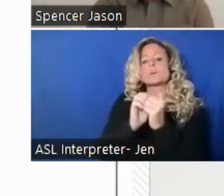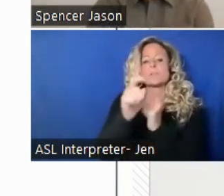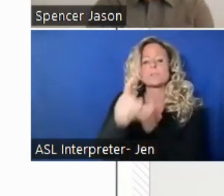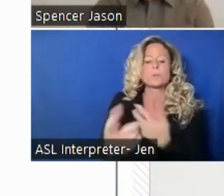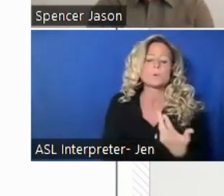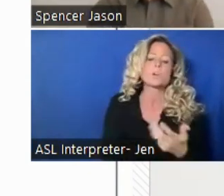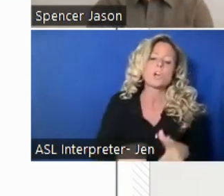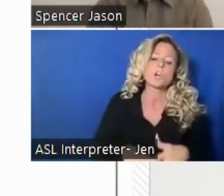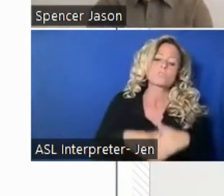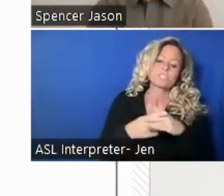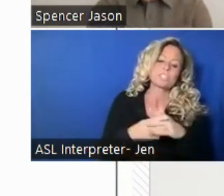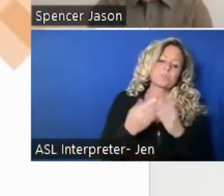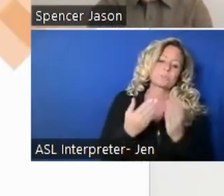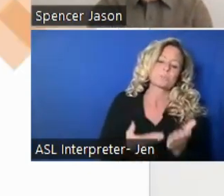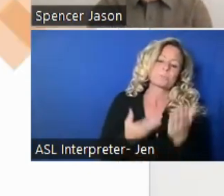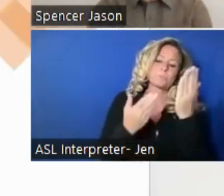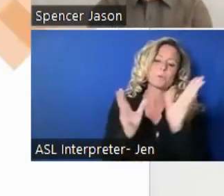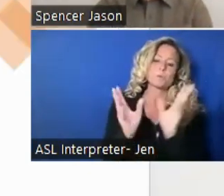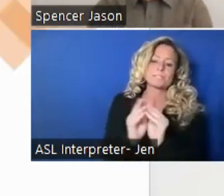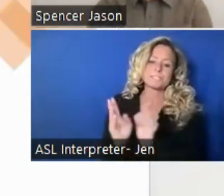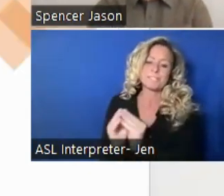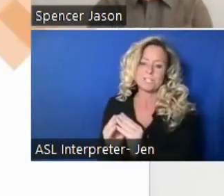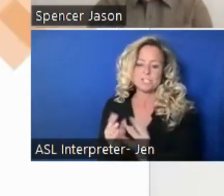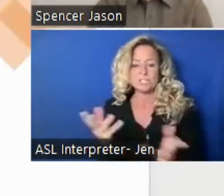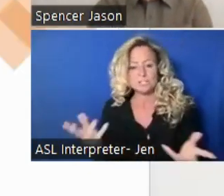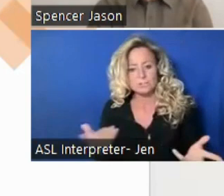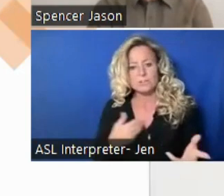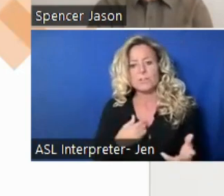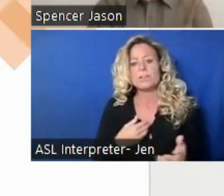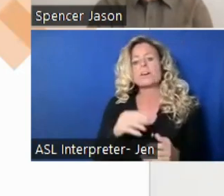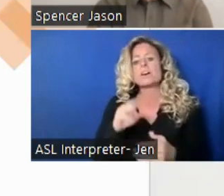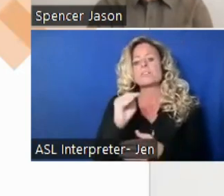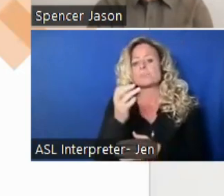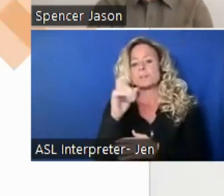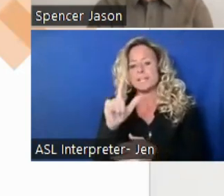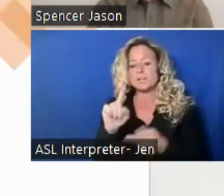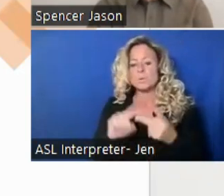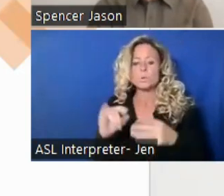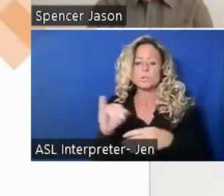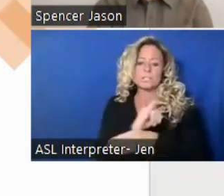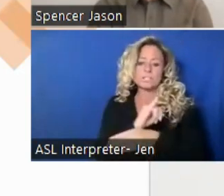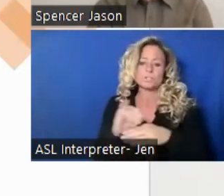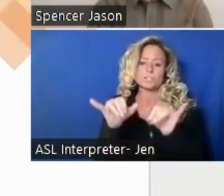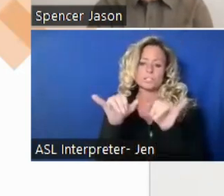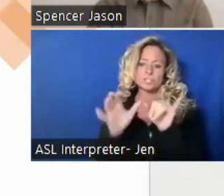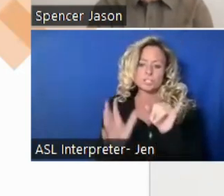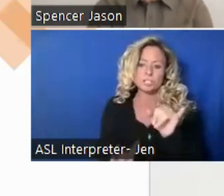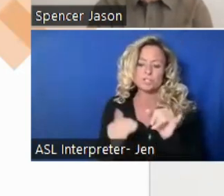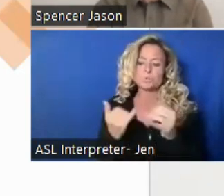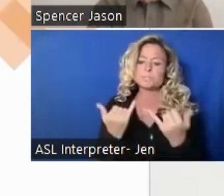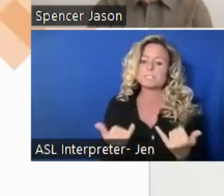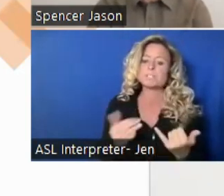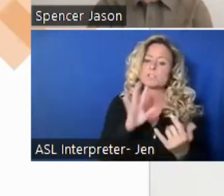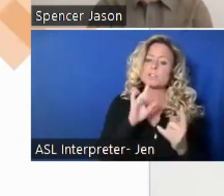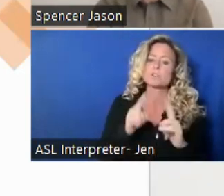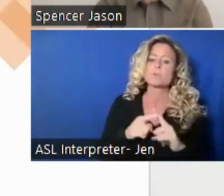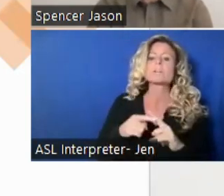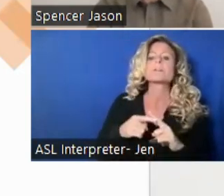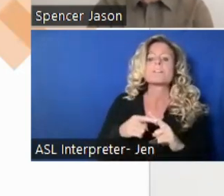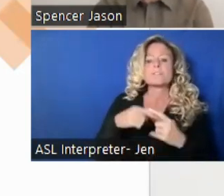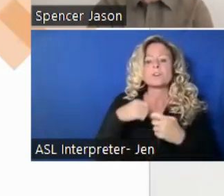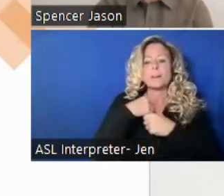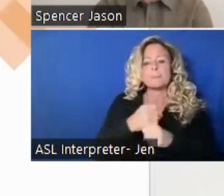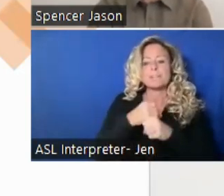had originally proposed this session as for mechanical or industrial engineers. Today, we're speaking actually with a manufacturing